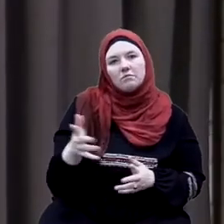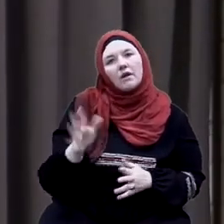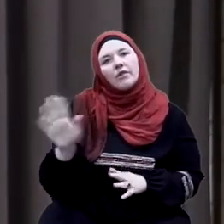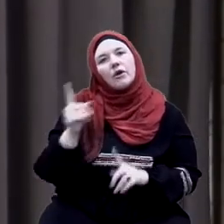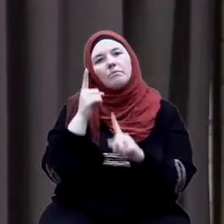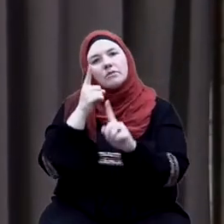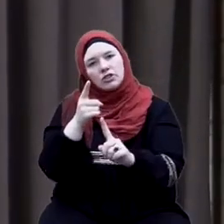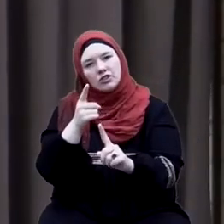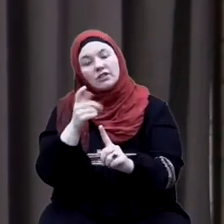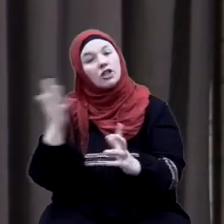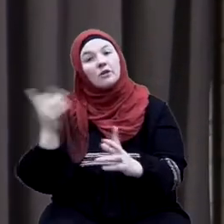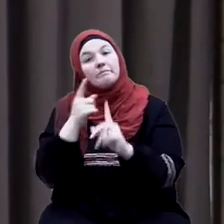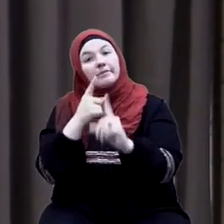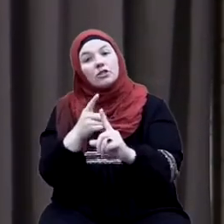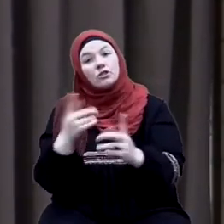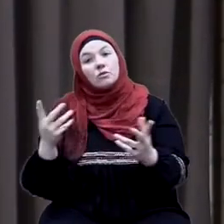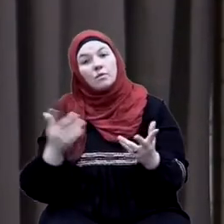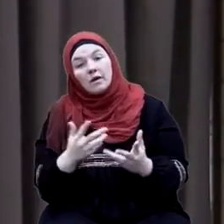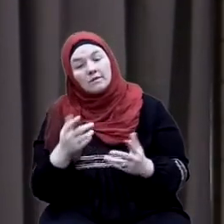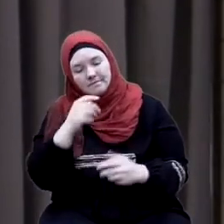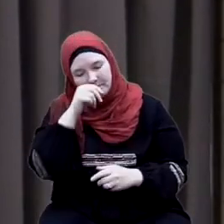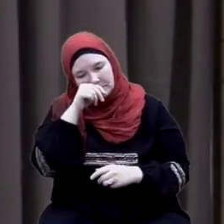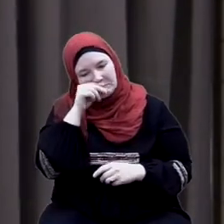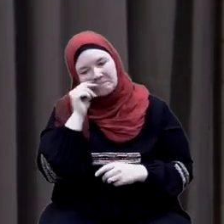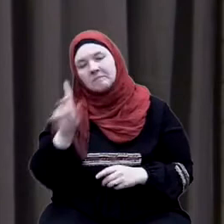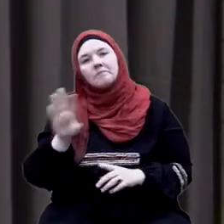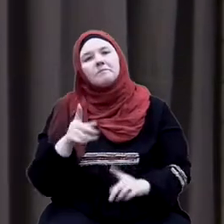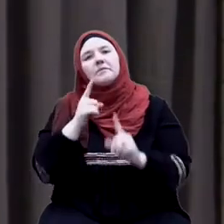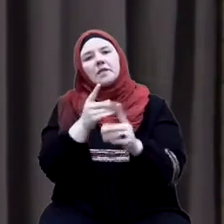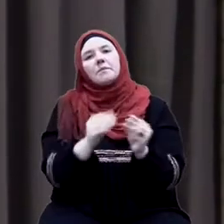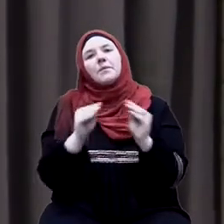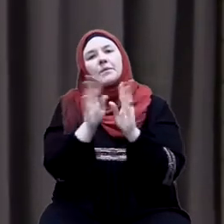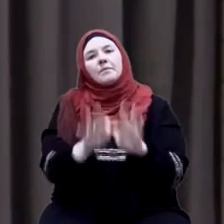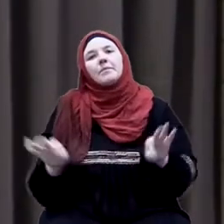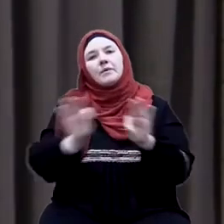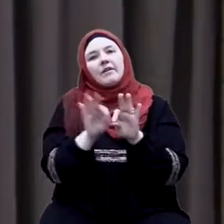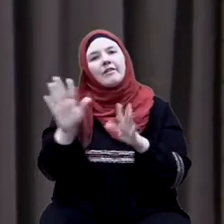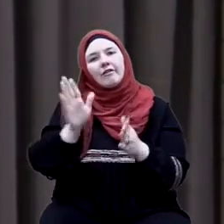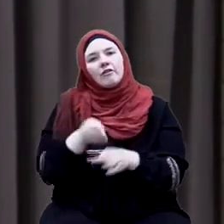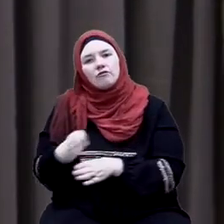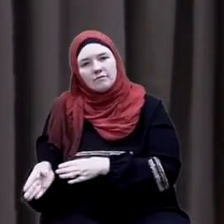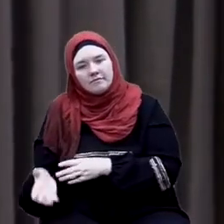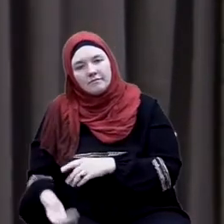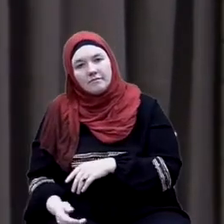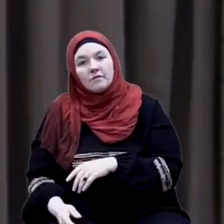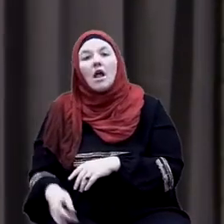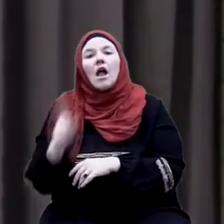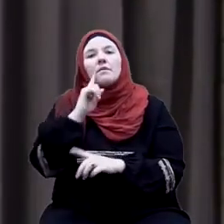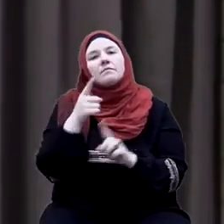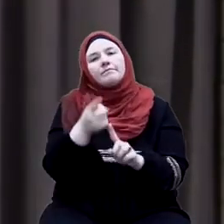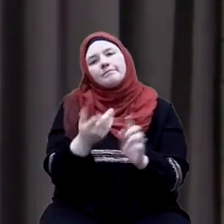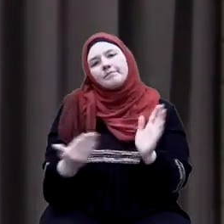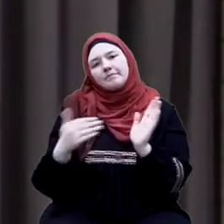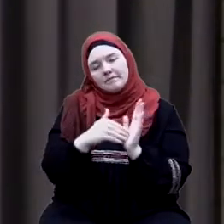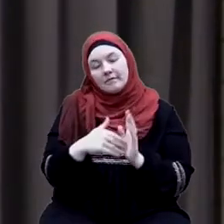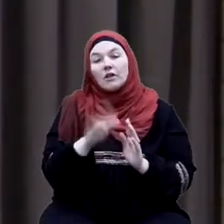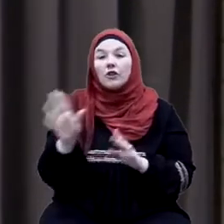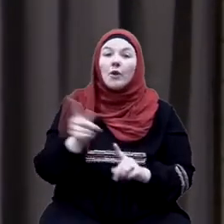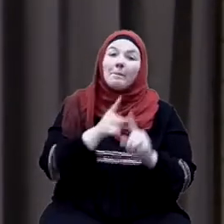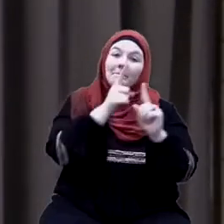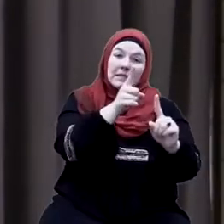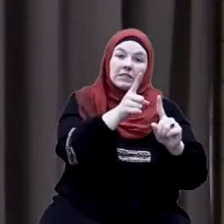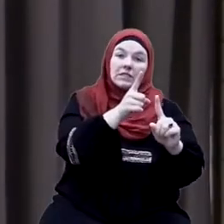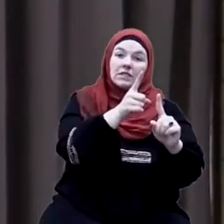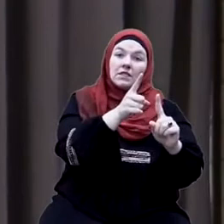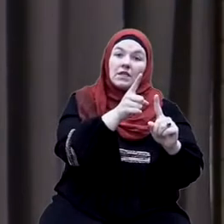mission. Their mission is more important than their profession. I will repeat this again. Their